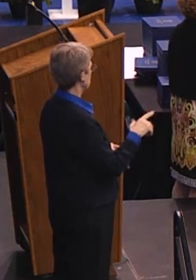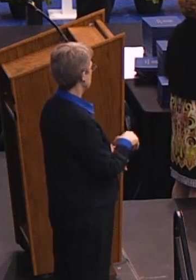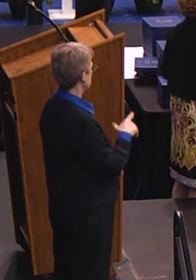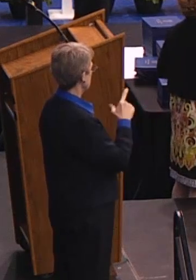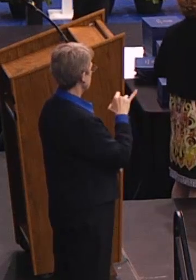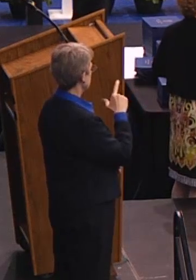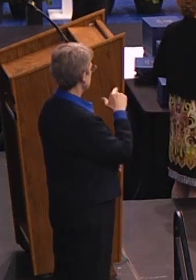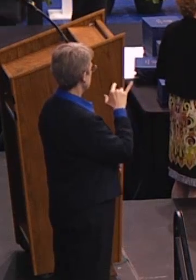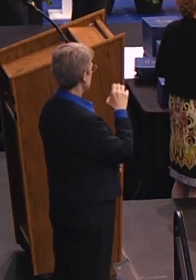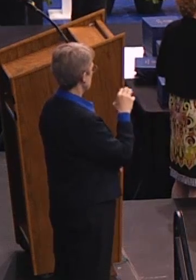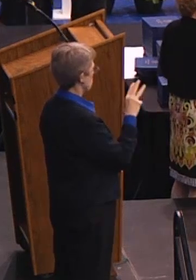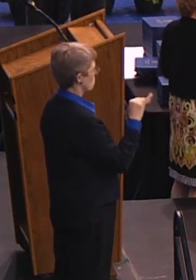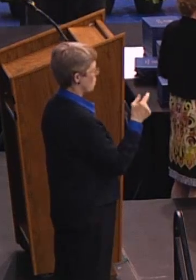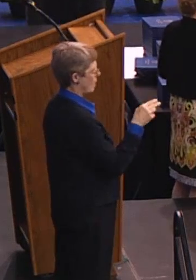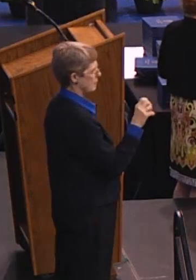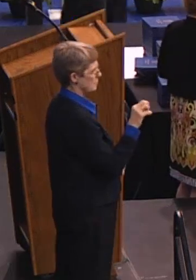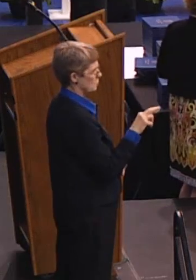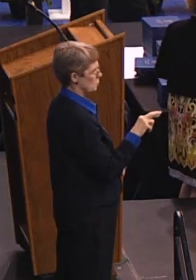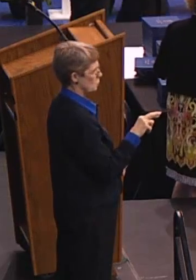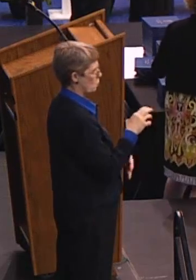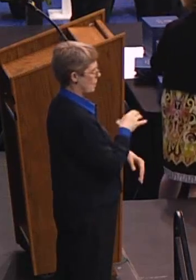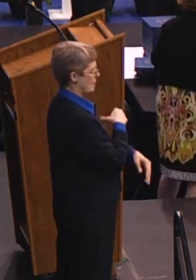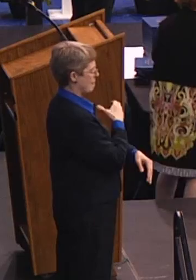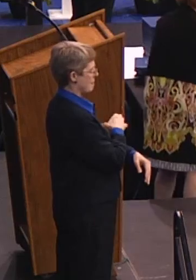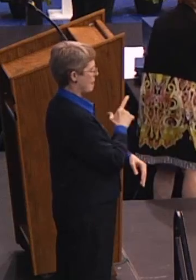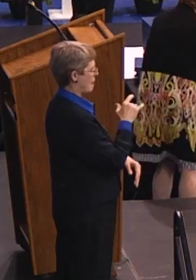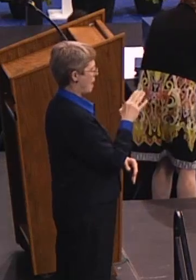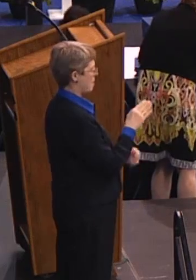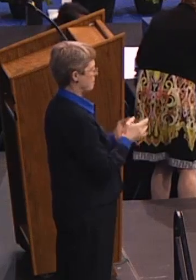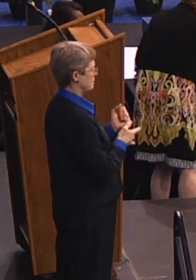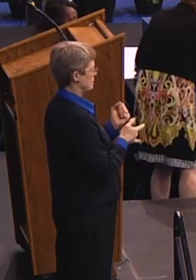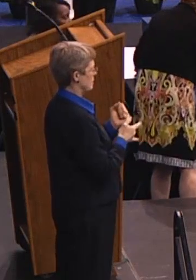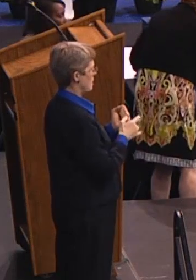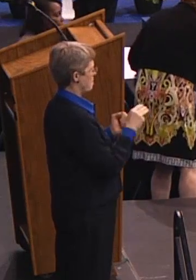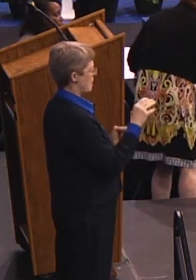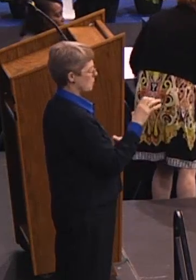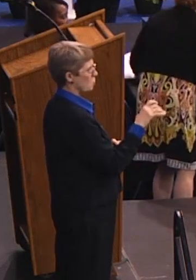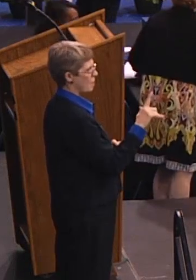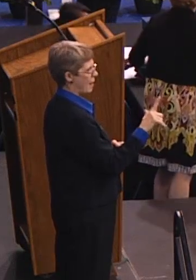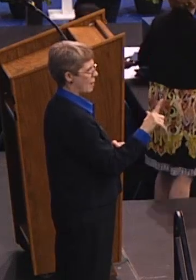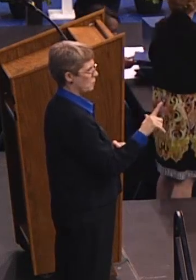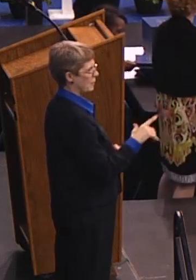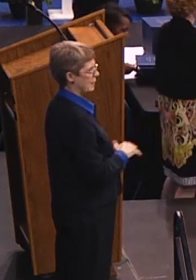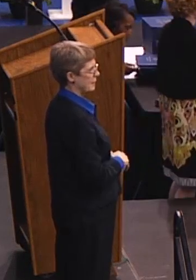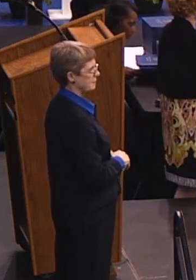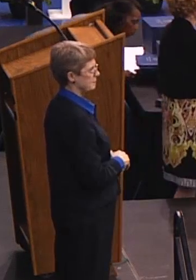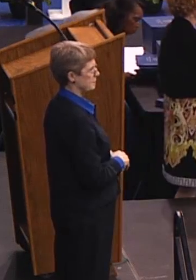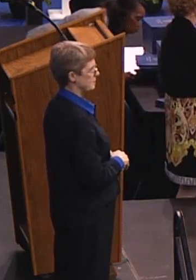Leslie Renee Wagner, Clinical Laboratory Technician, magna cum laude.